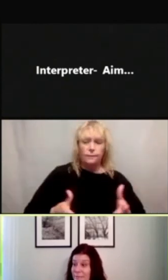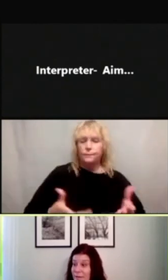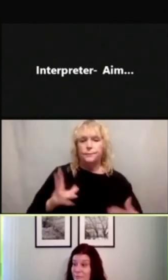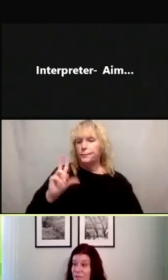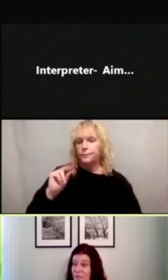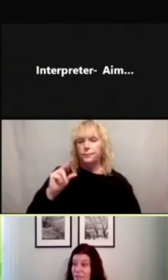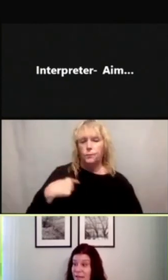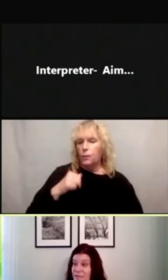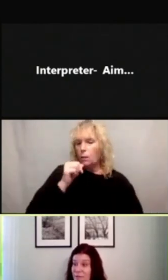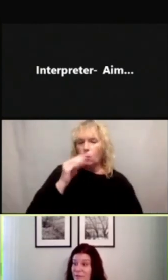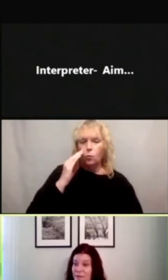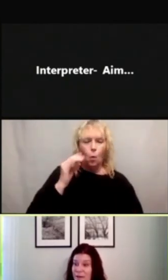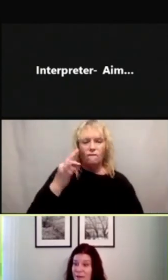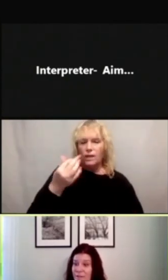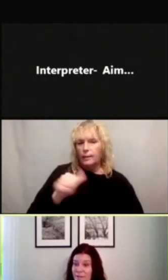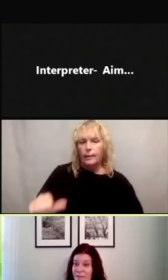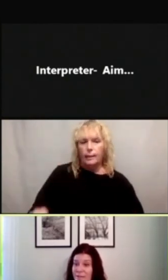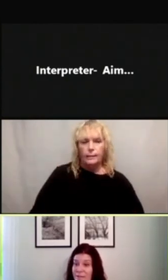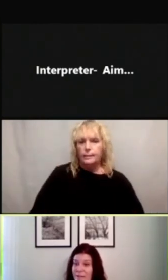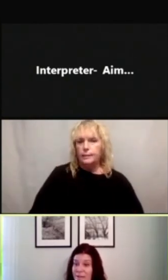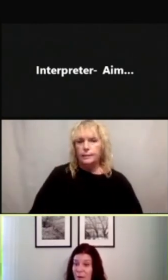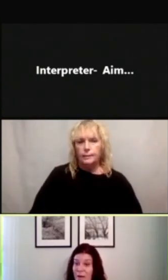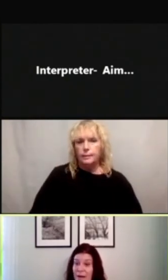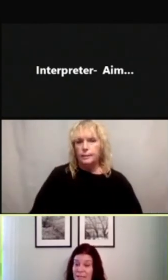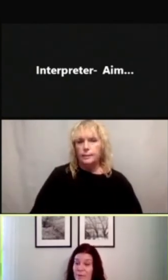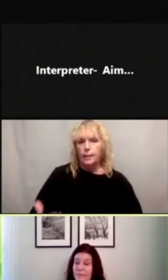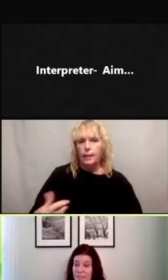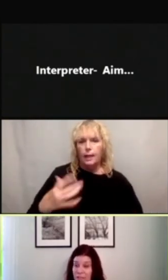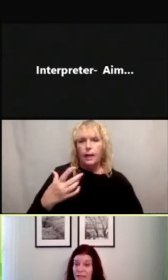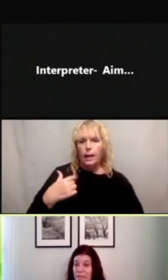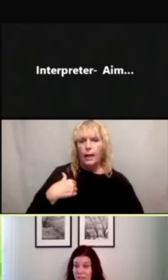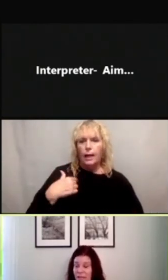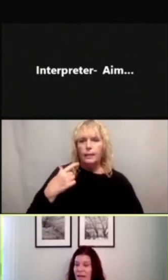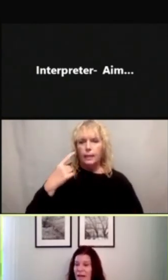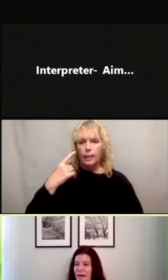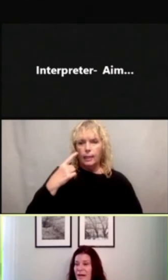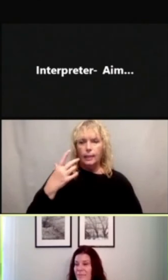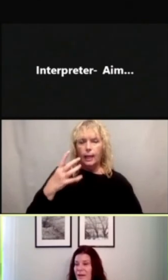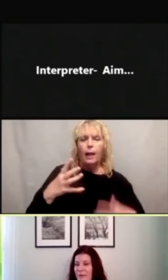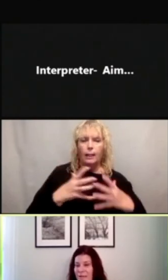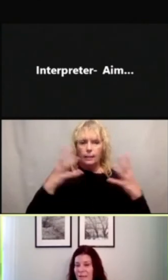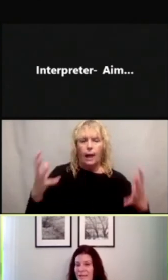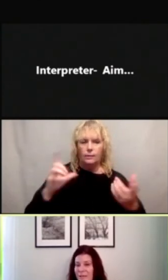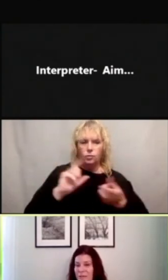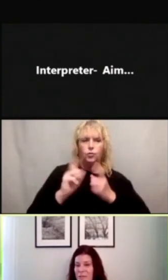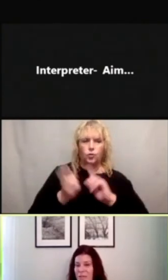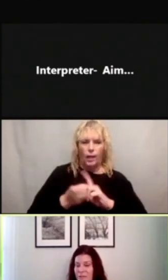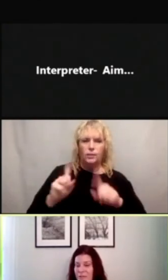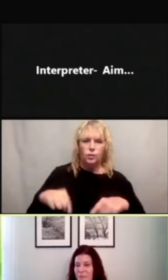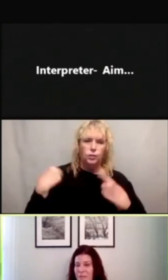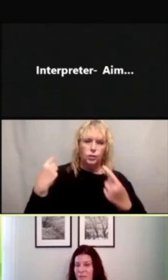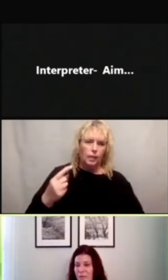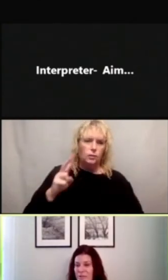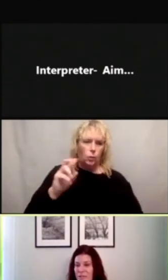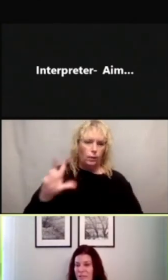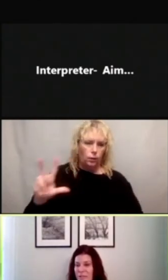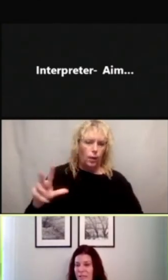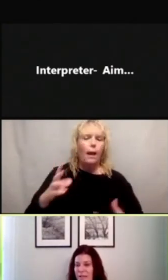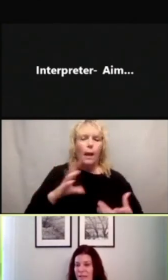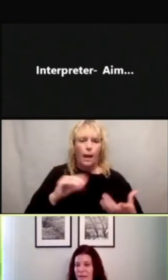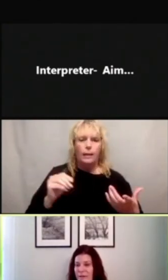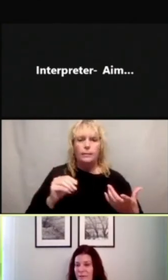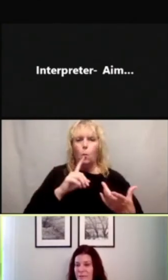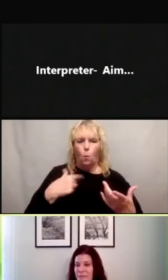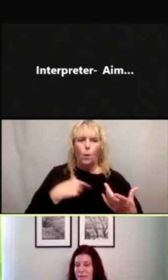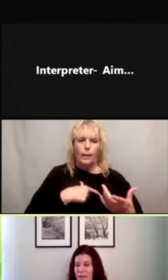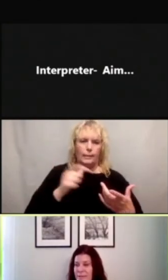any, unfortunately. I do think that a lot has probably changed, and we need a large scale research project